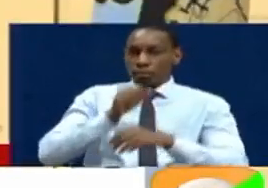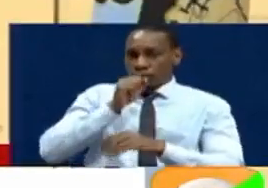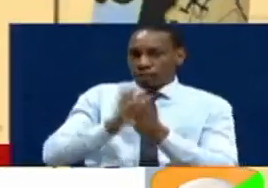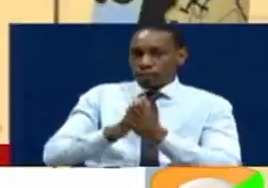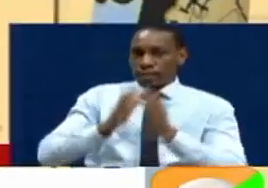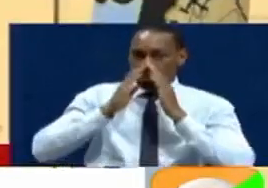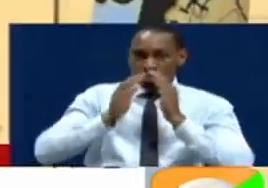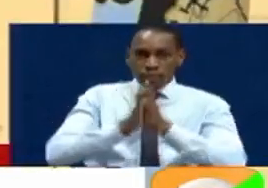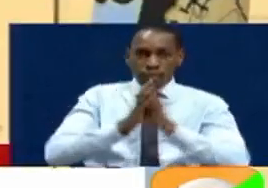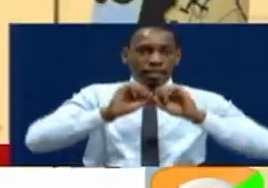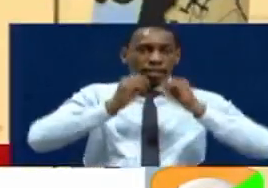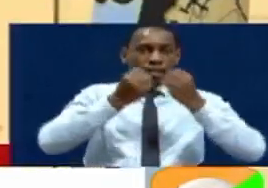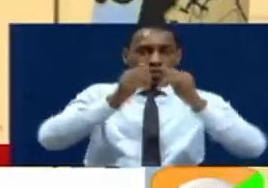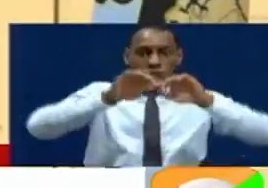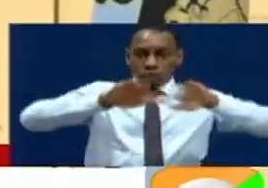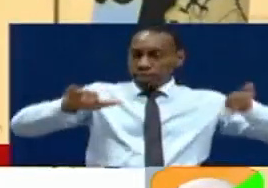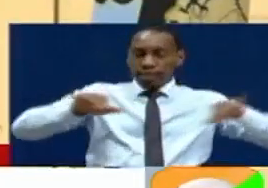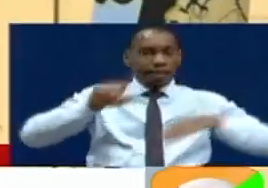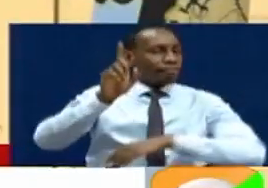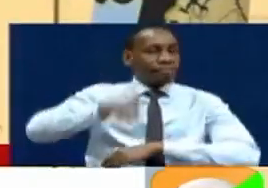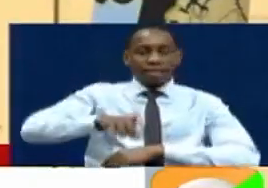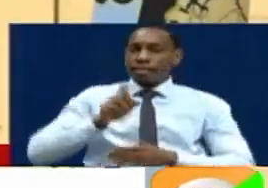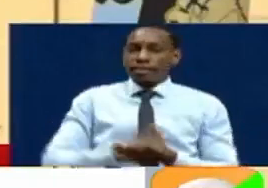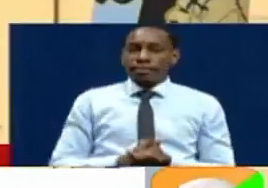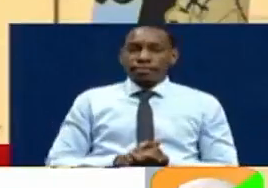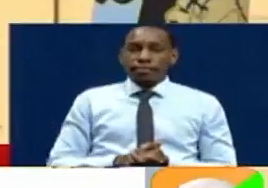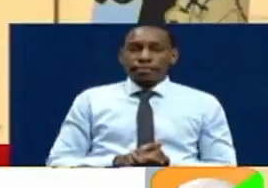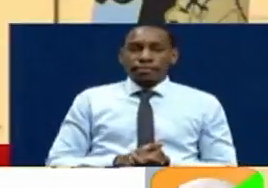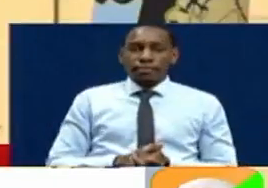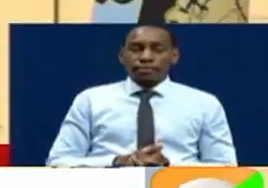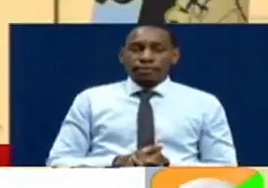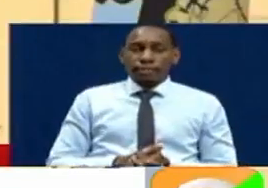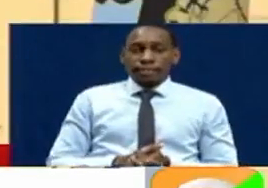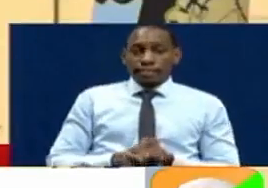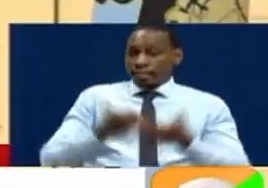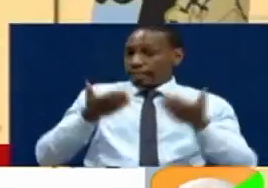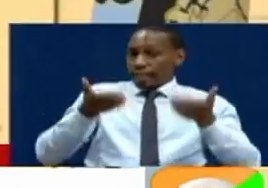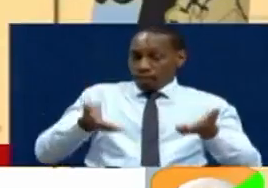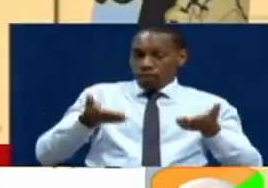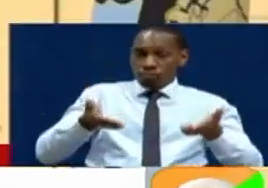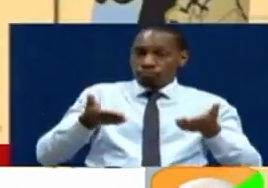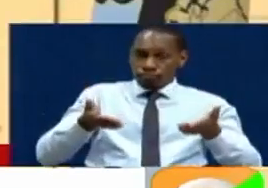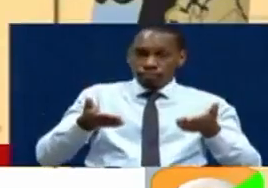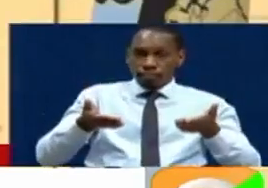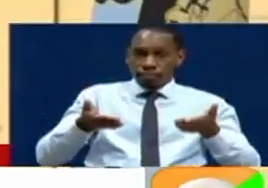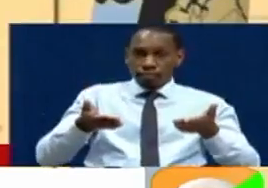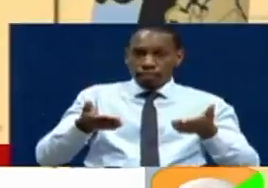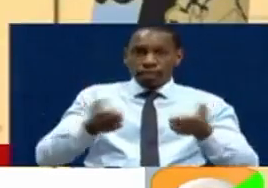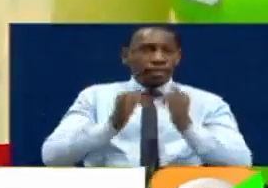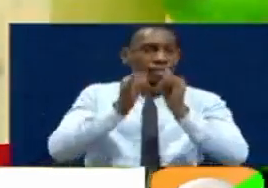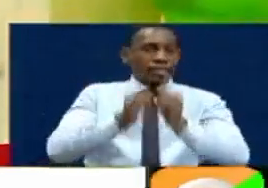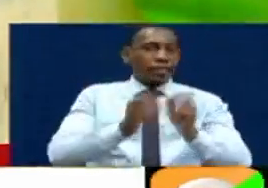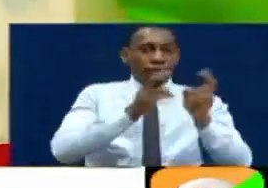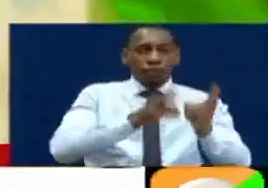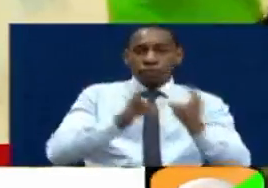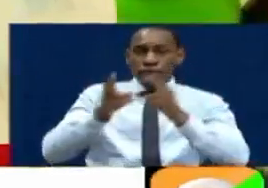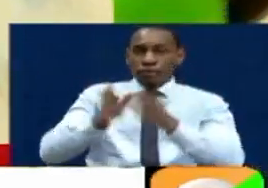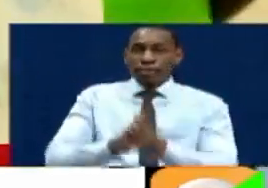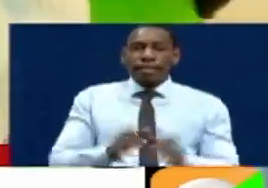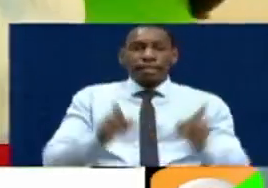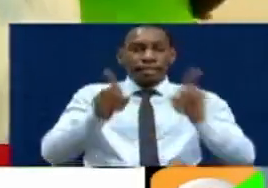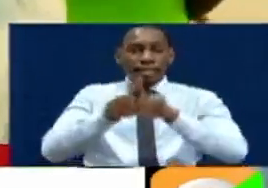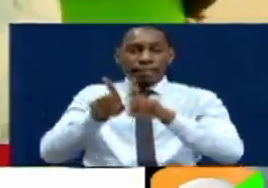distancing, whether we like it or not, is now our new normal. Nonetheless,